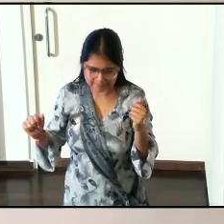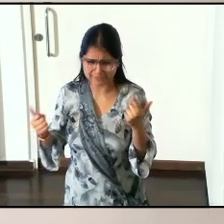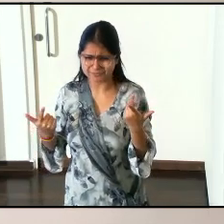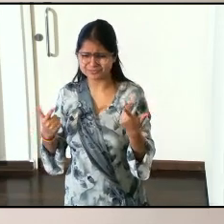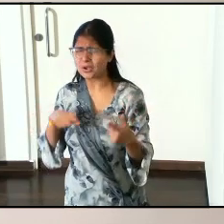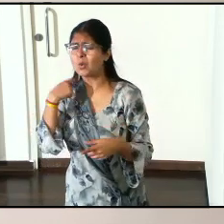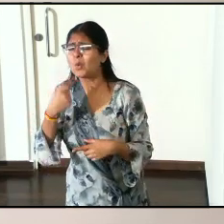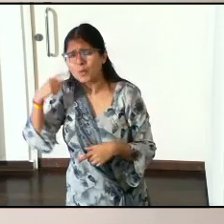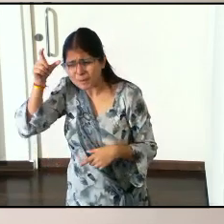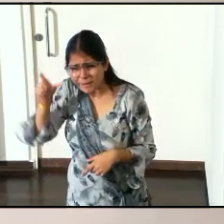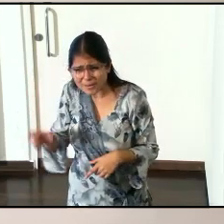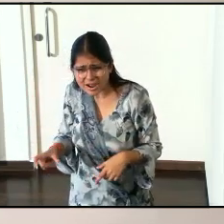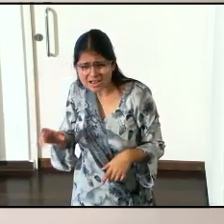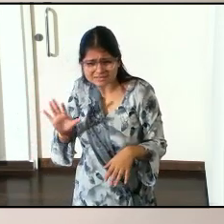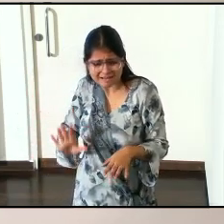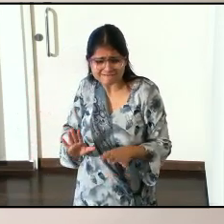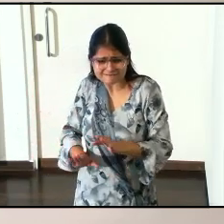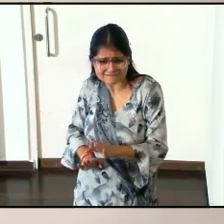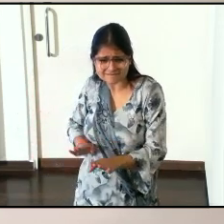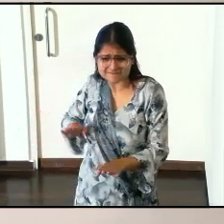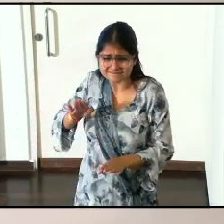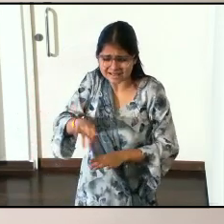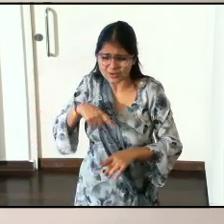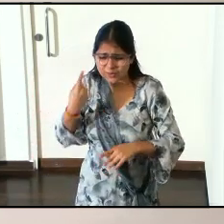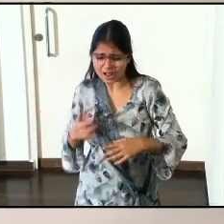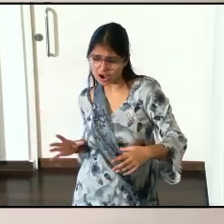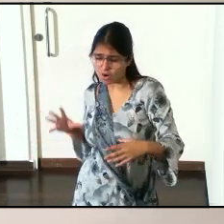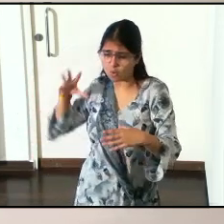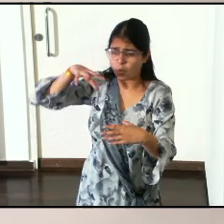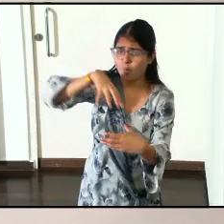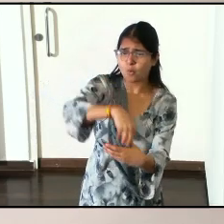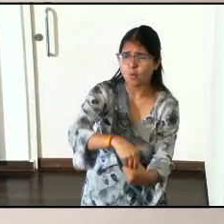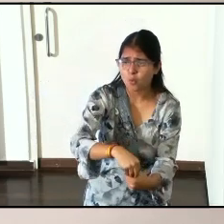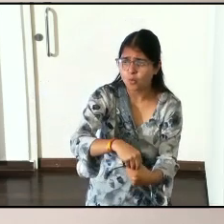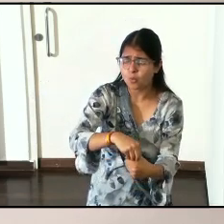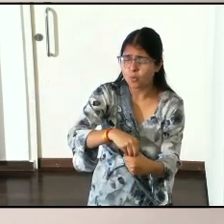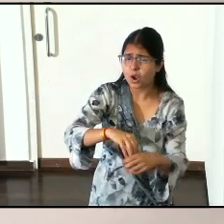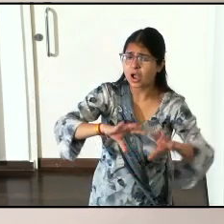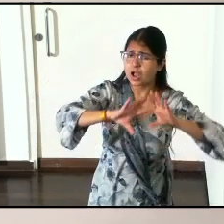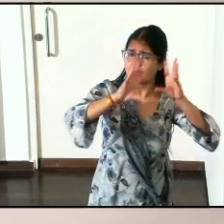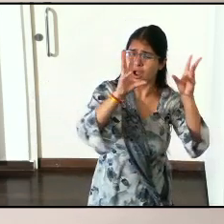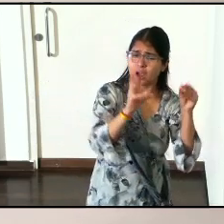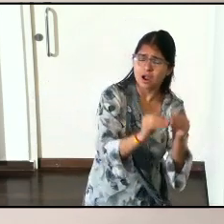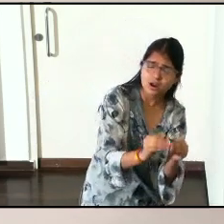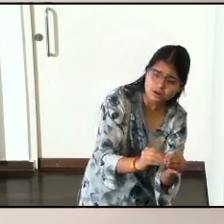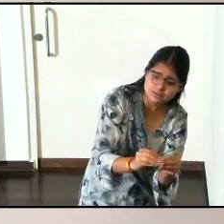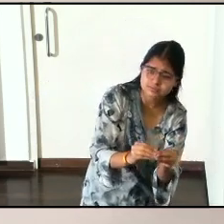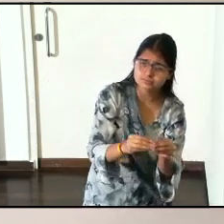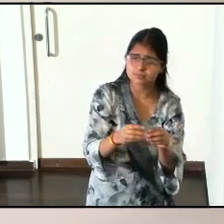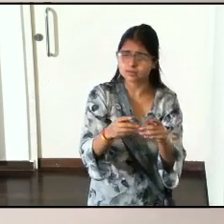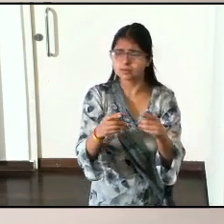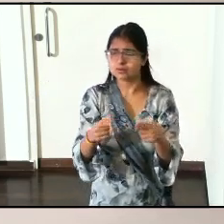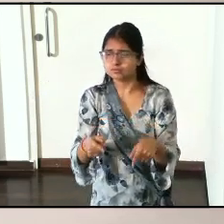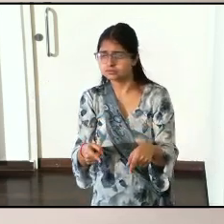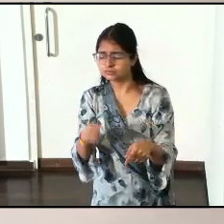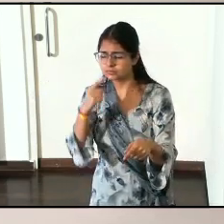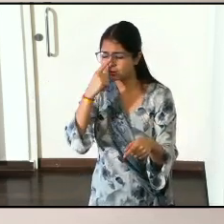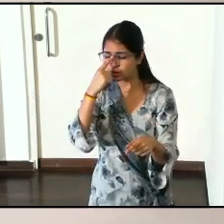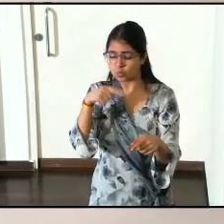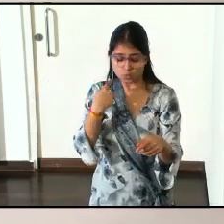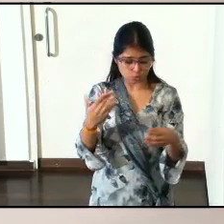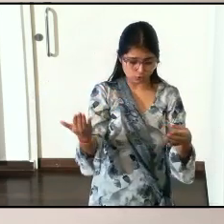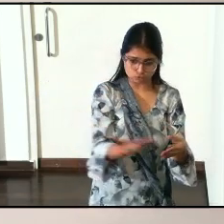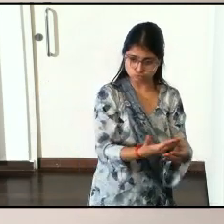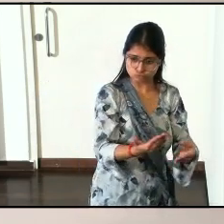somebody who had been initially involved with the collection and the setting up of the archive, who's